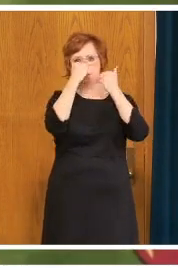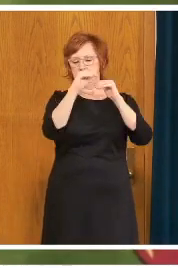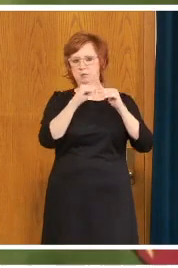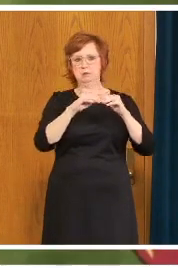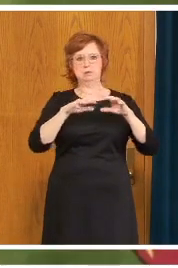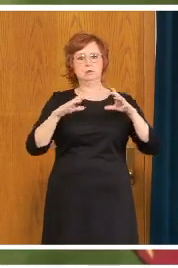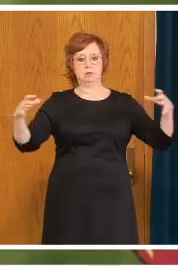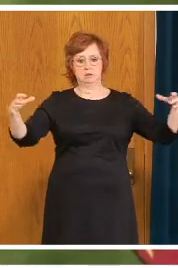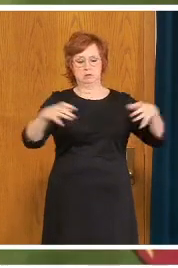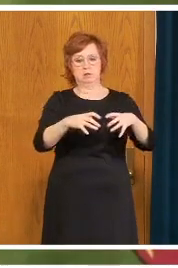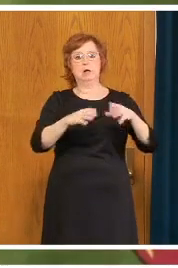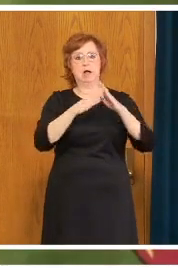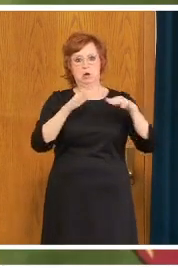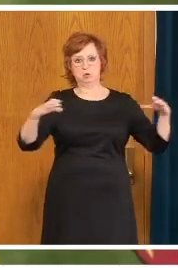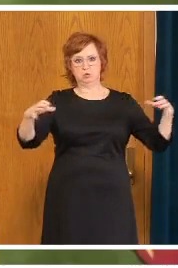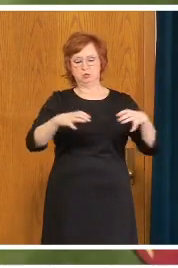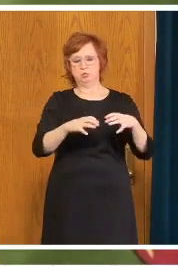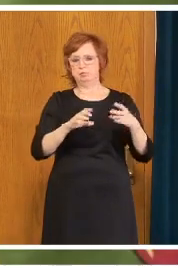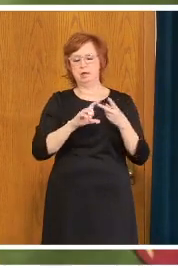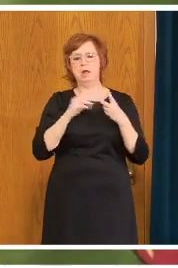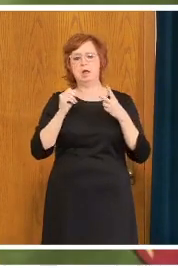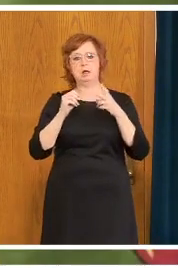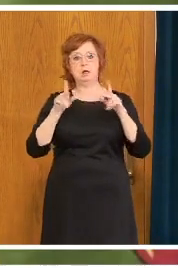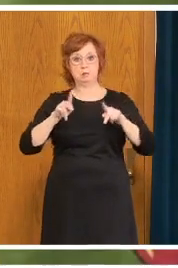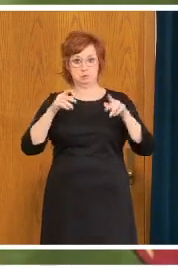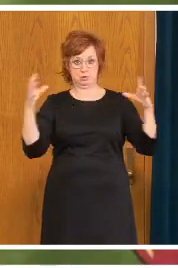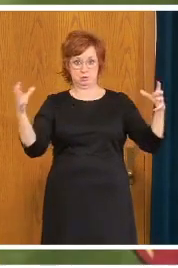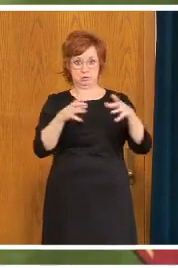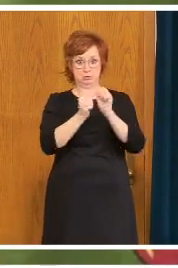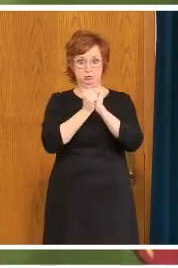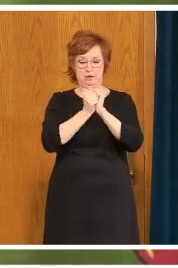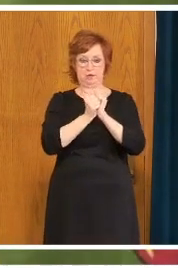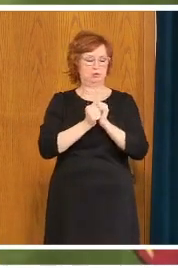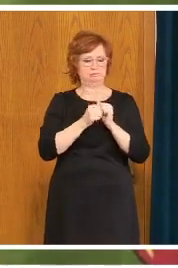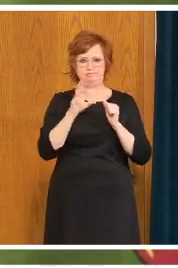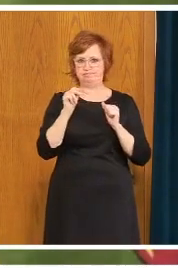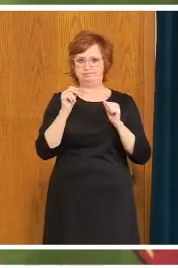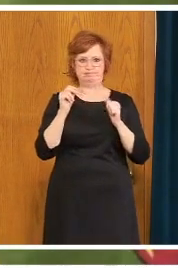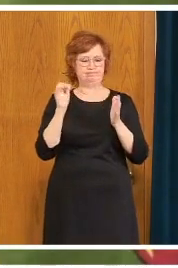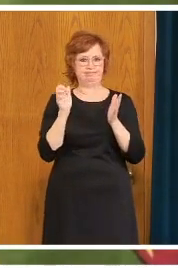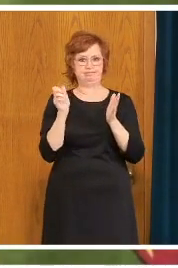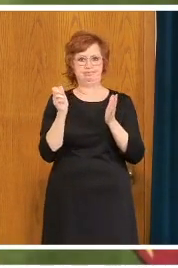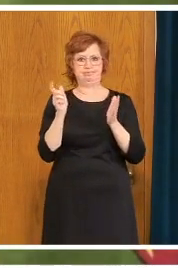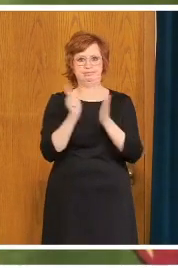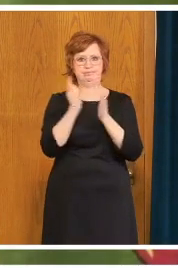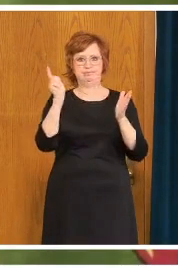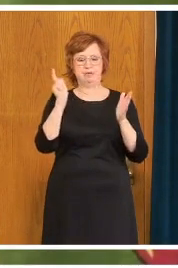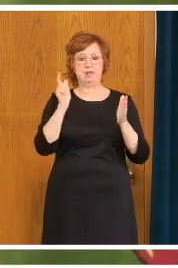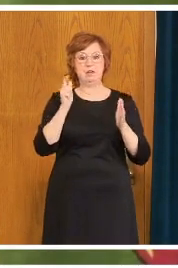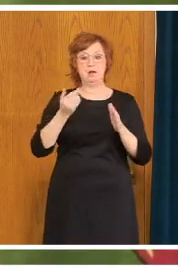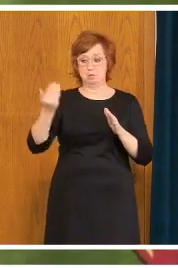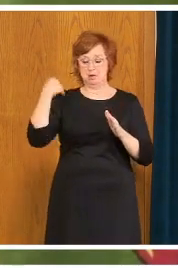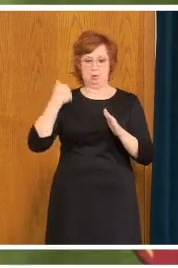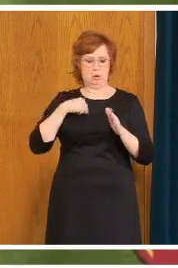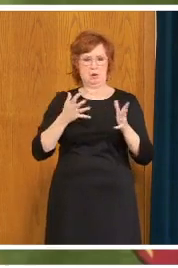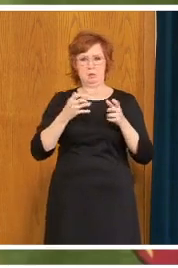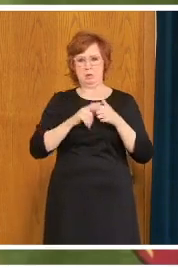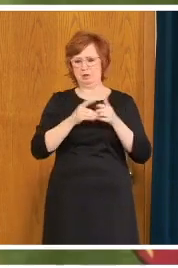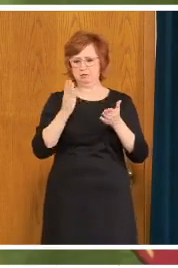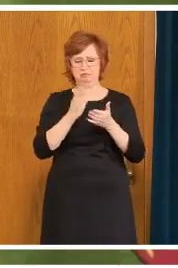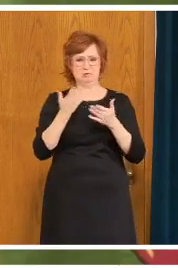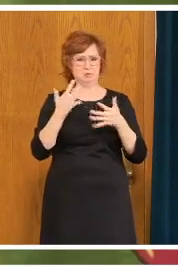worship throughout Saskatchewan. We had hoped to avoid reinstating these restrictions, but it's